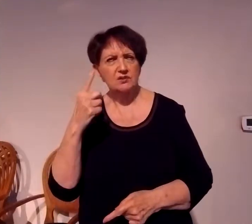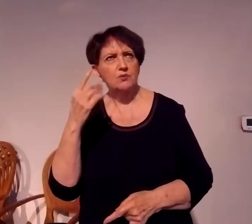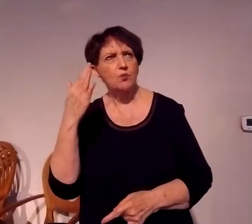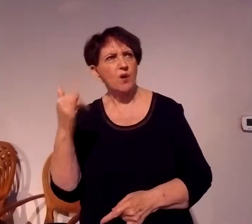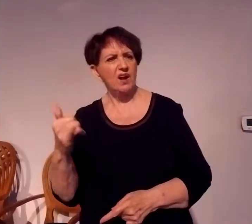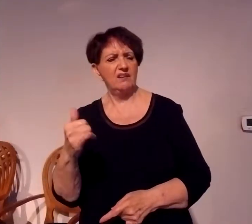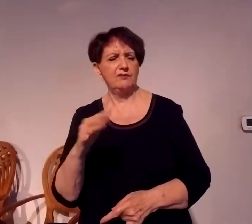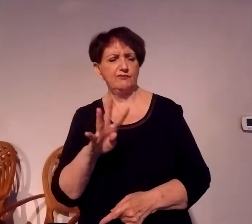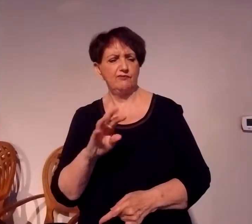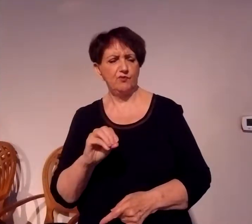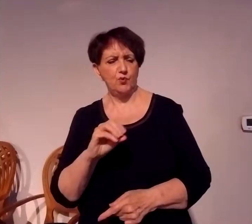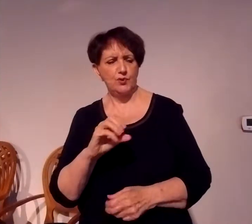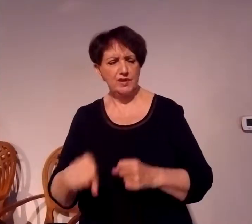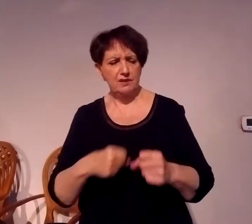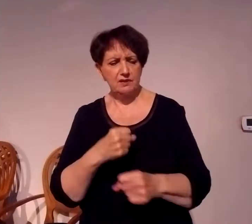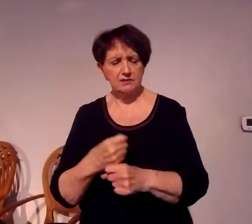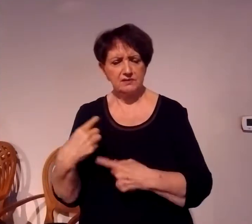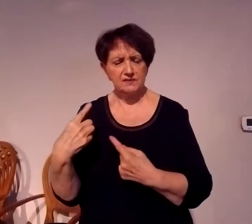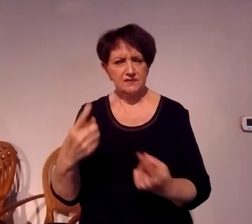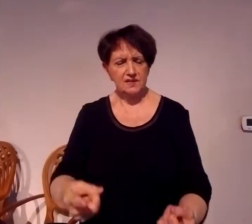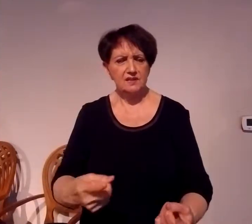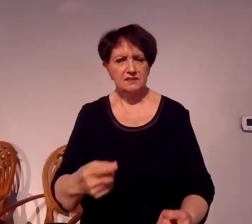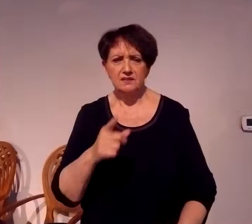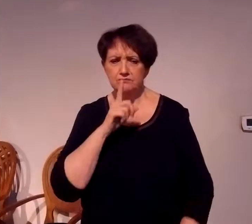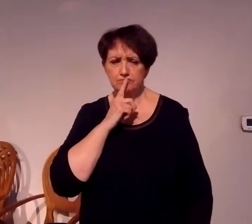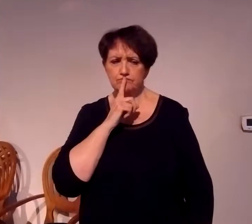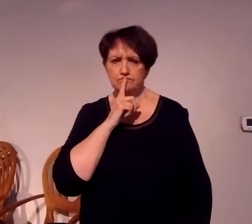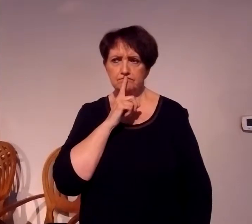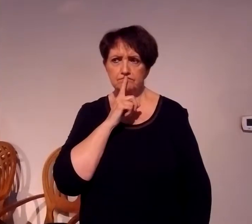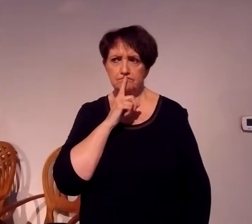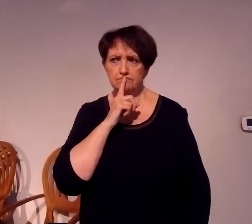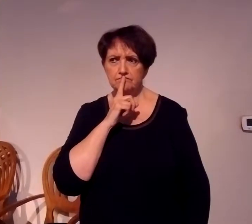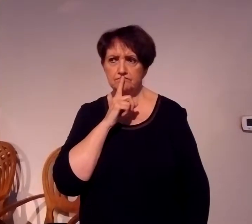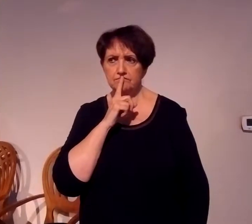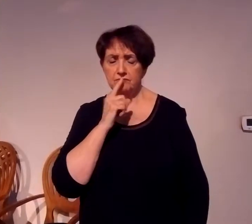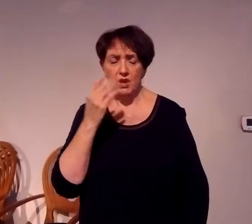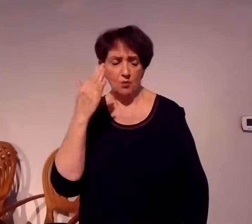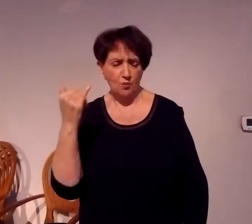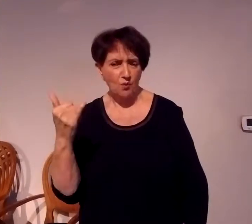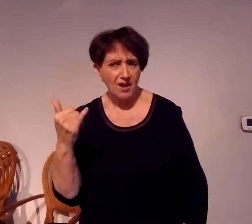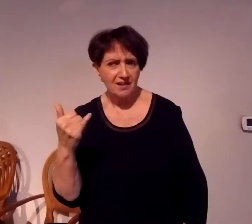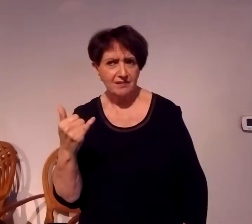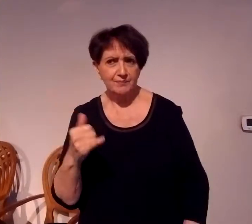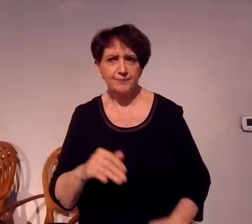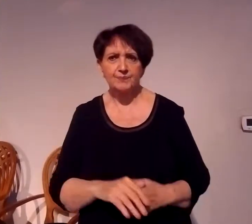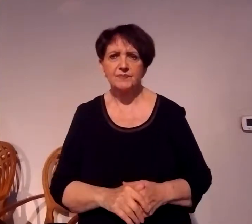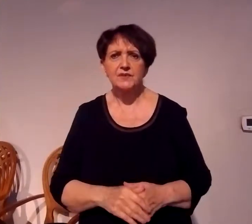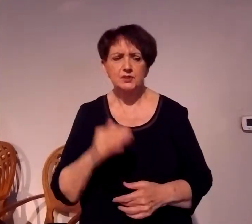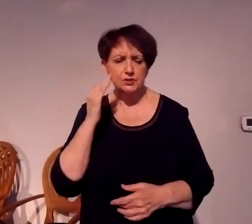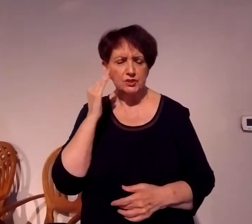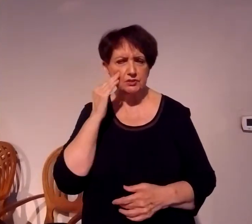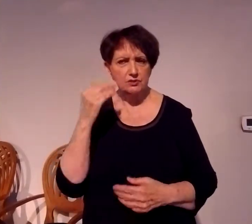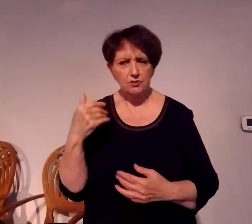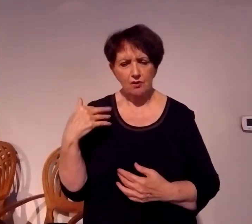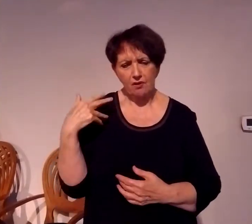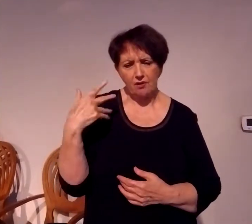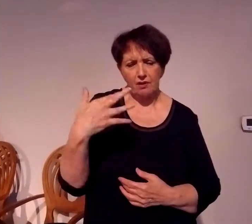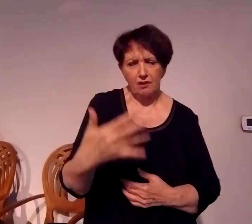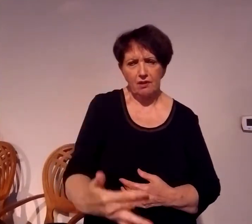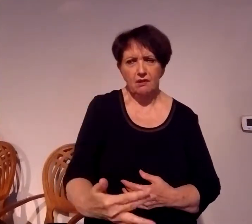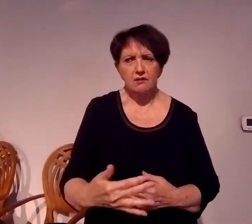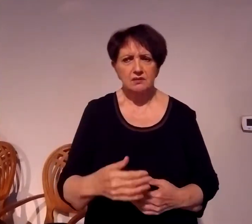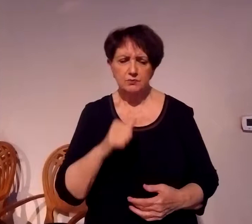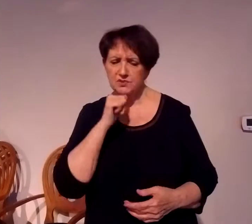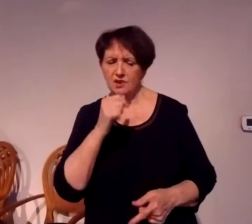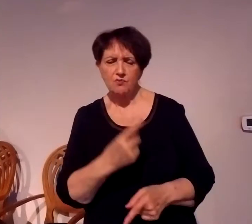years did she not say anything? When she knew all along that it wasn't right.